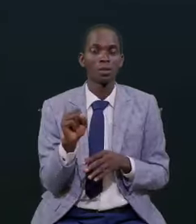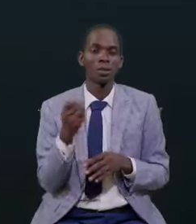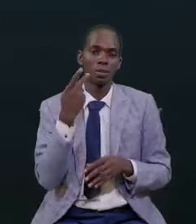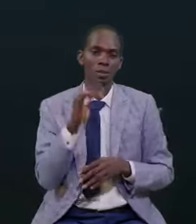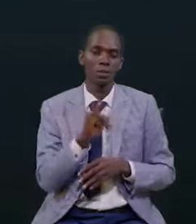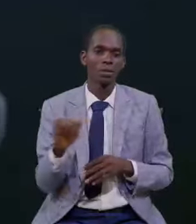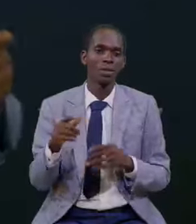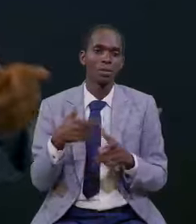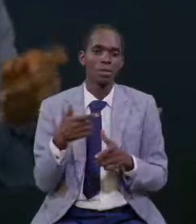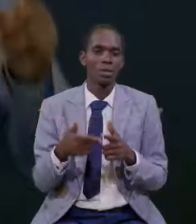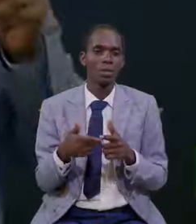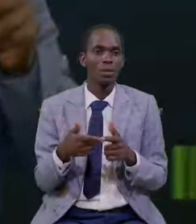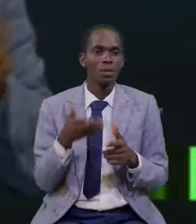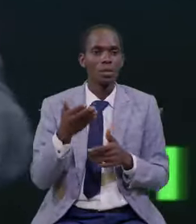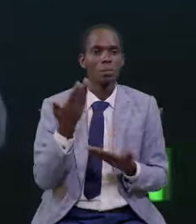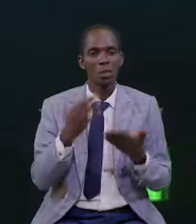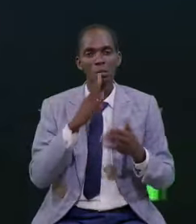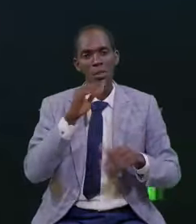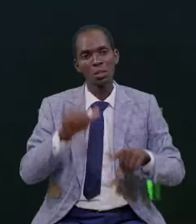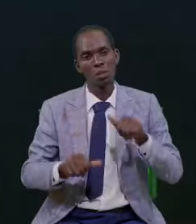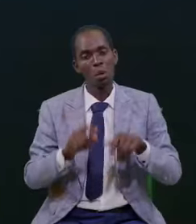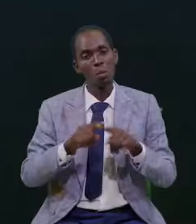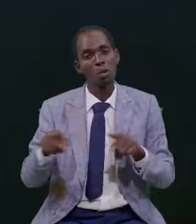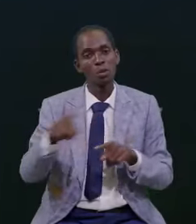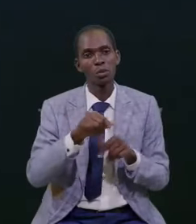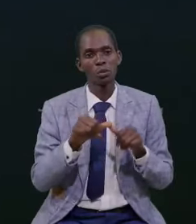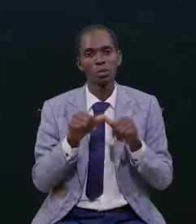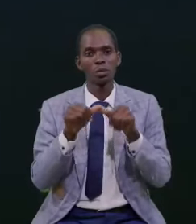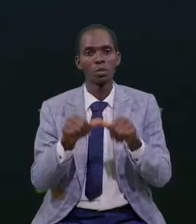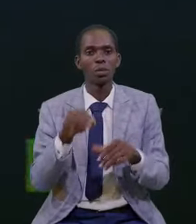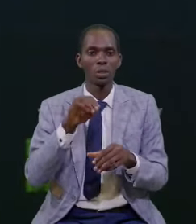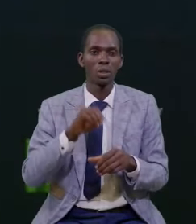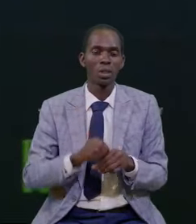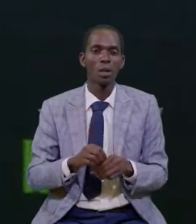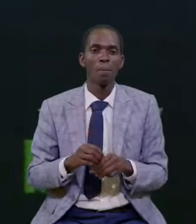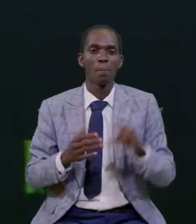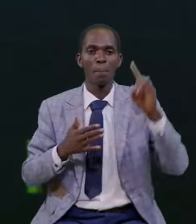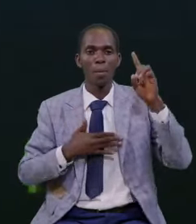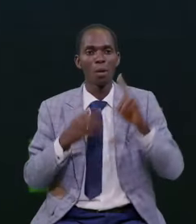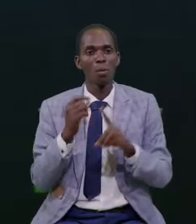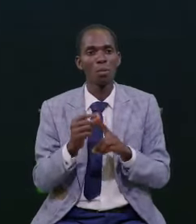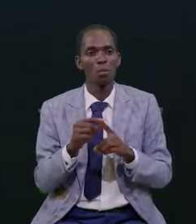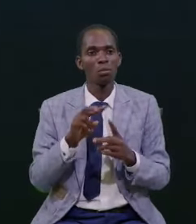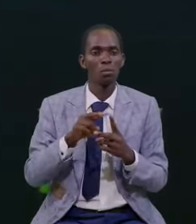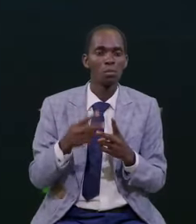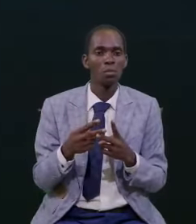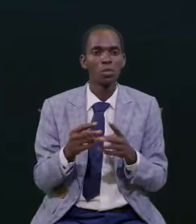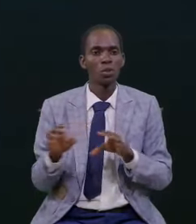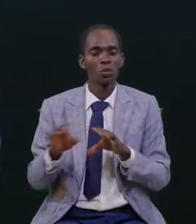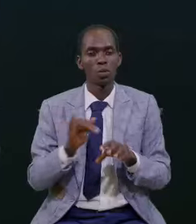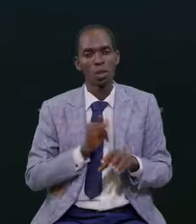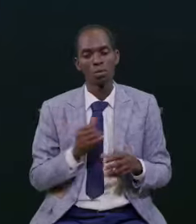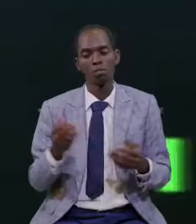may be doubt, but you continue in my word, neither do I condemn you. He wants